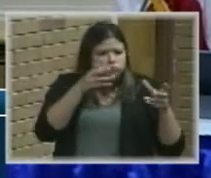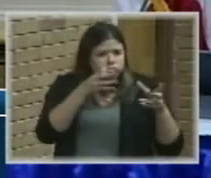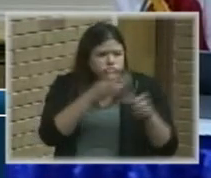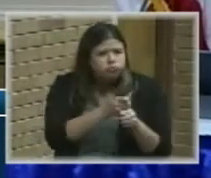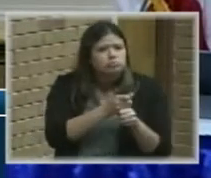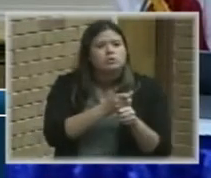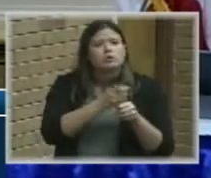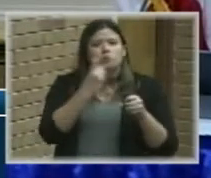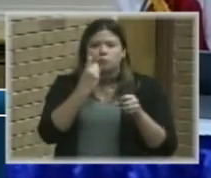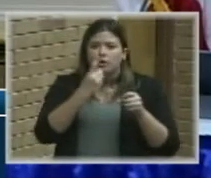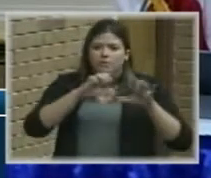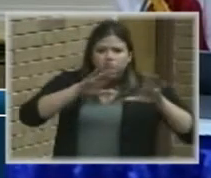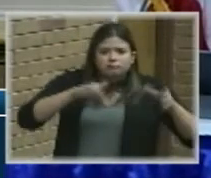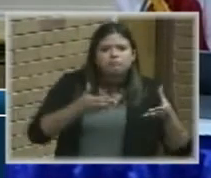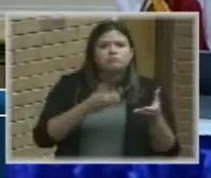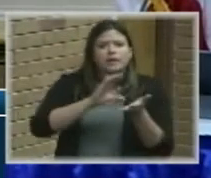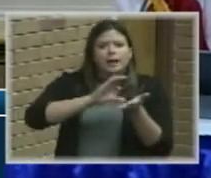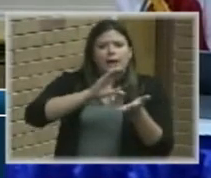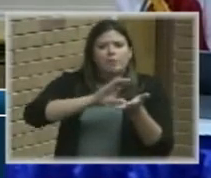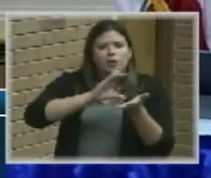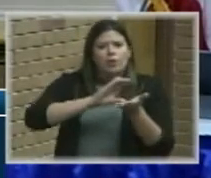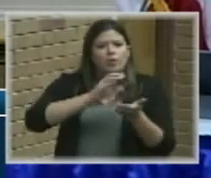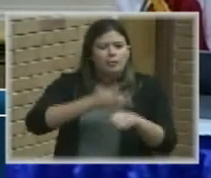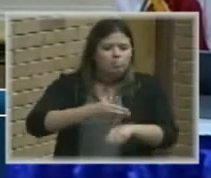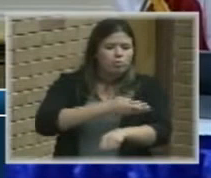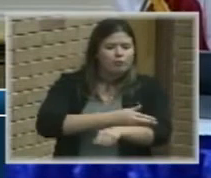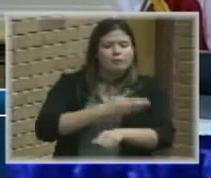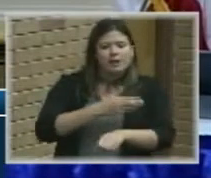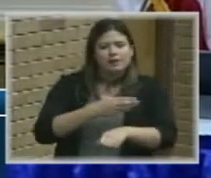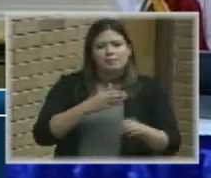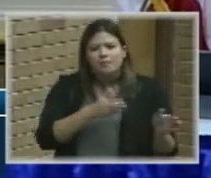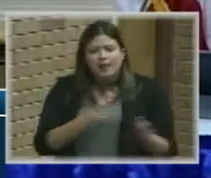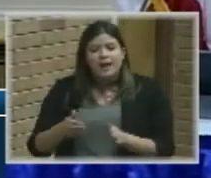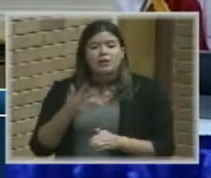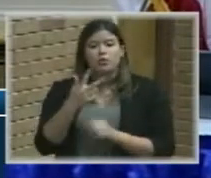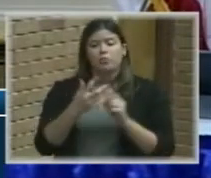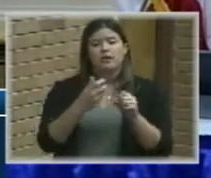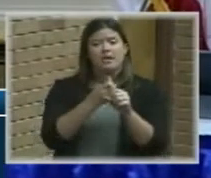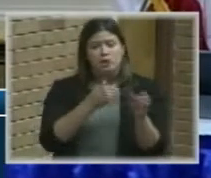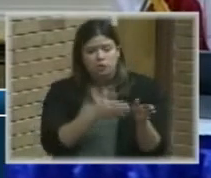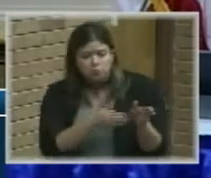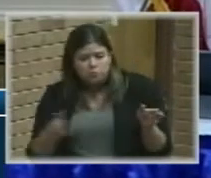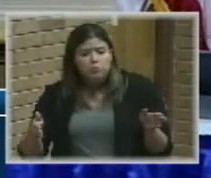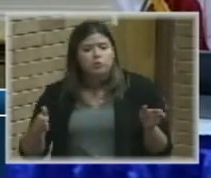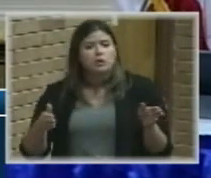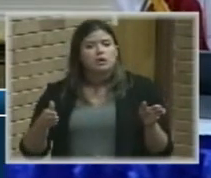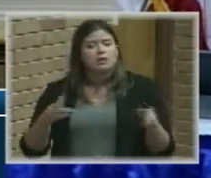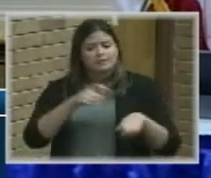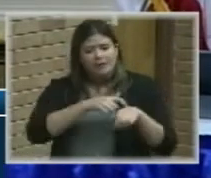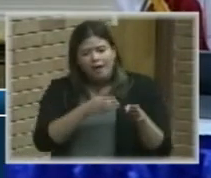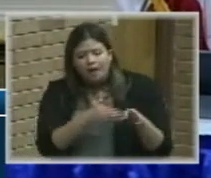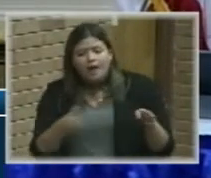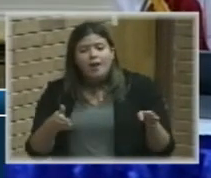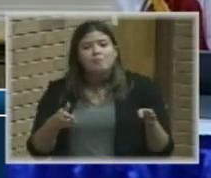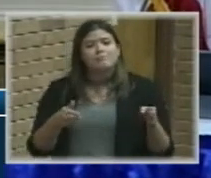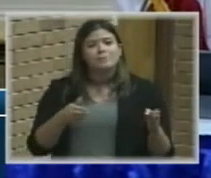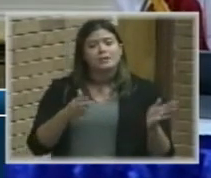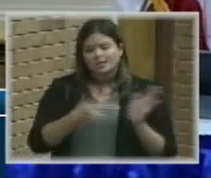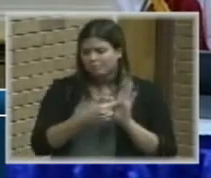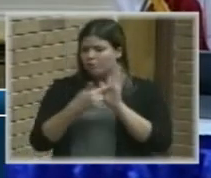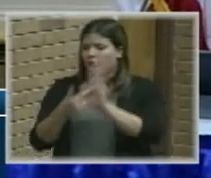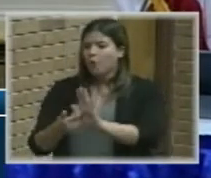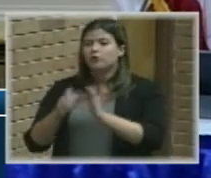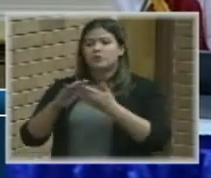improvement plan, a 3-year capital improvement plan for the town. That CIP takes a